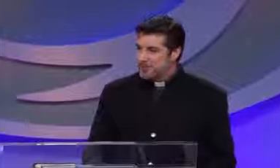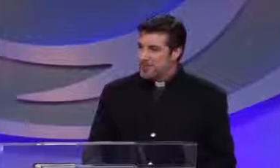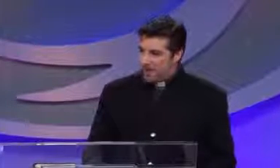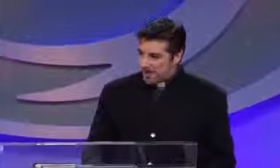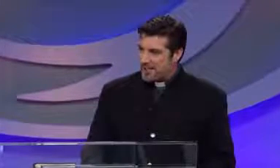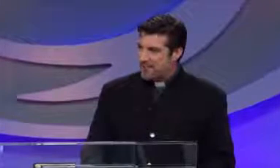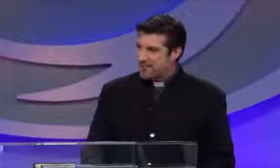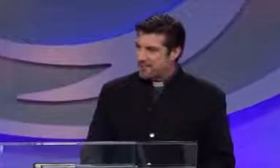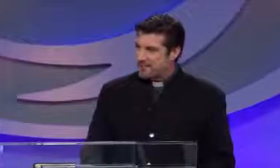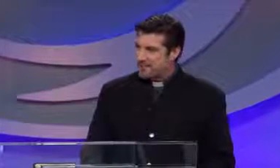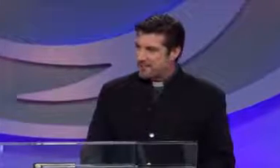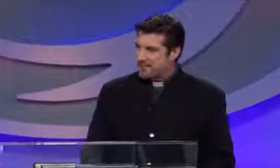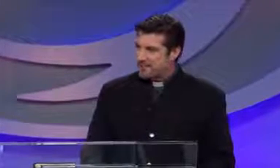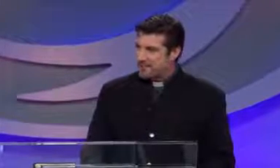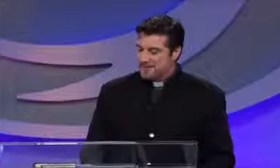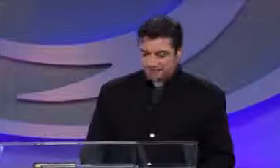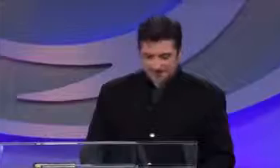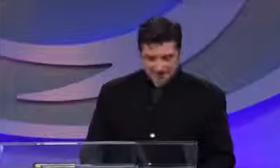good judge if you are saved.